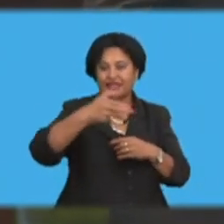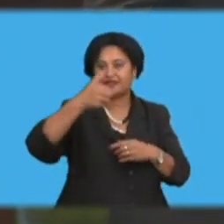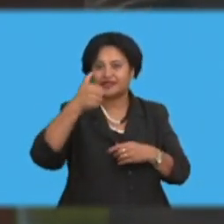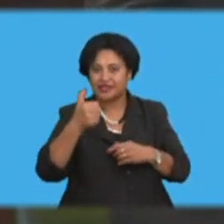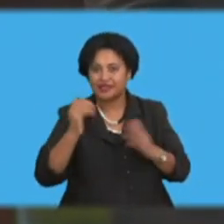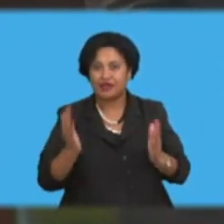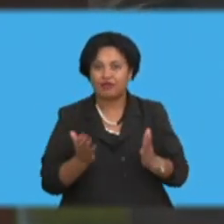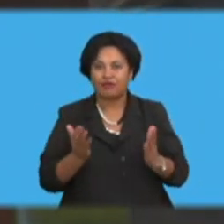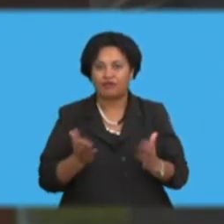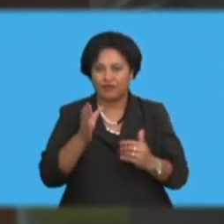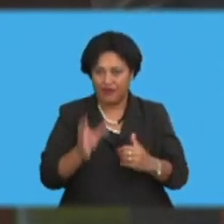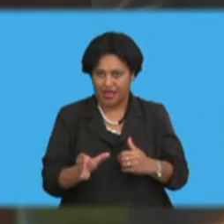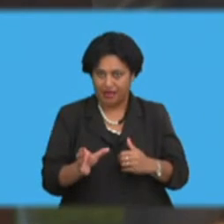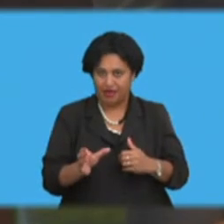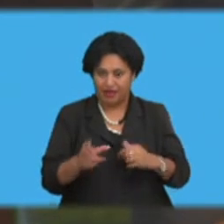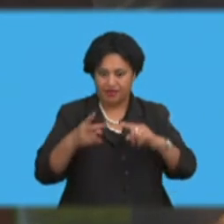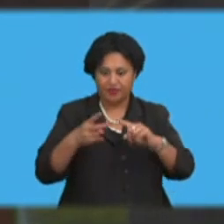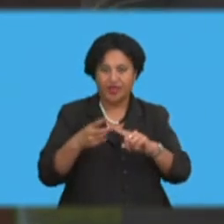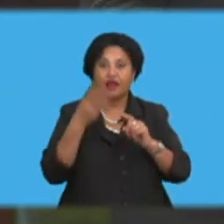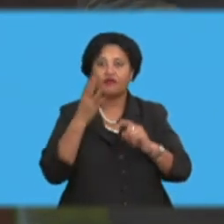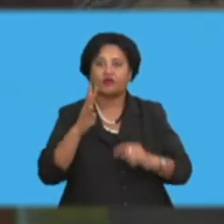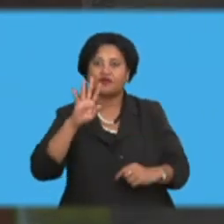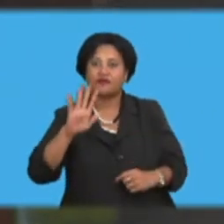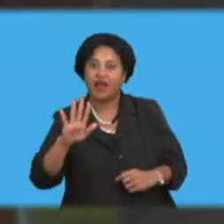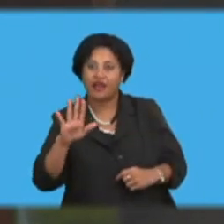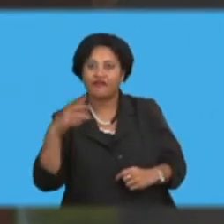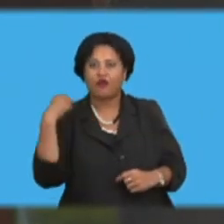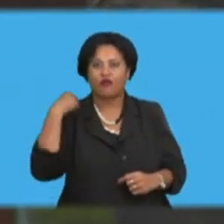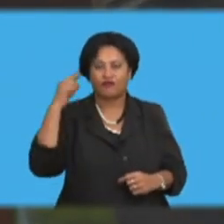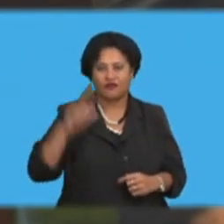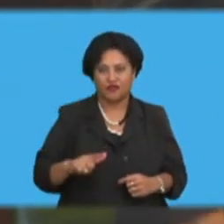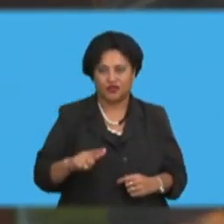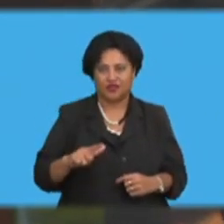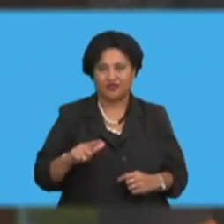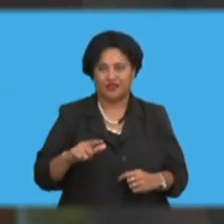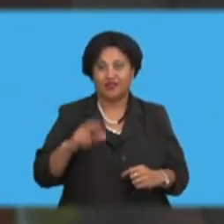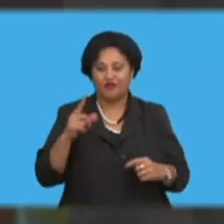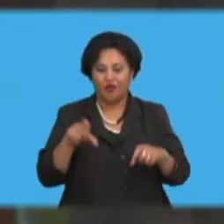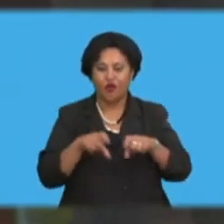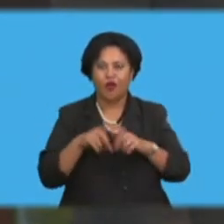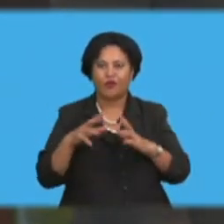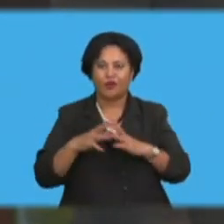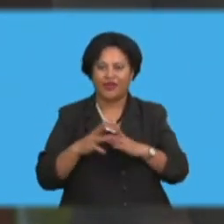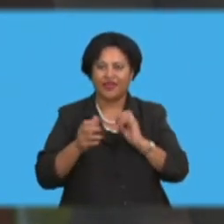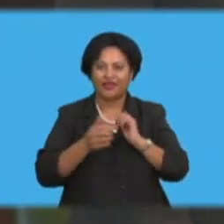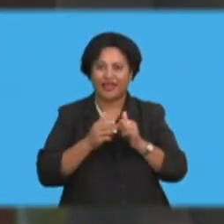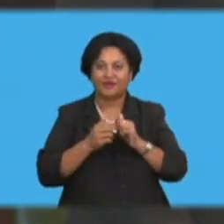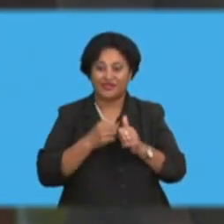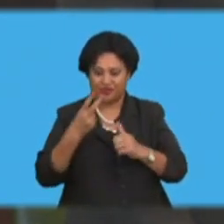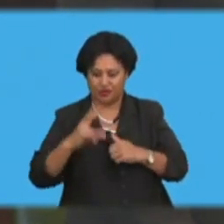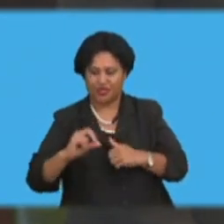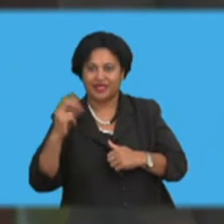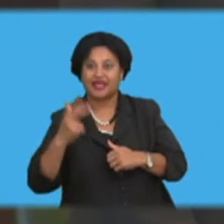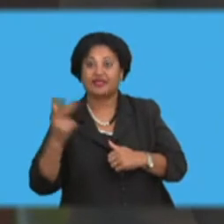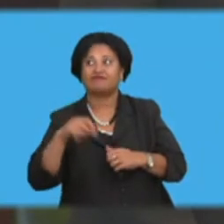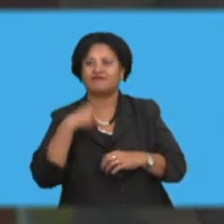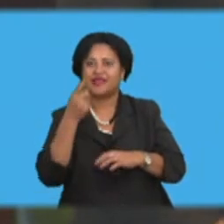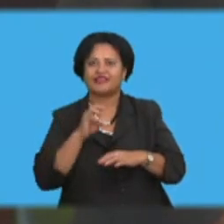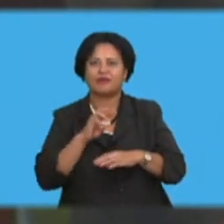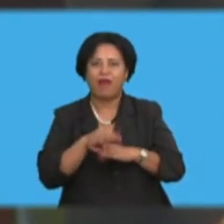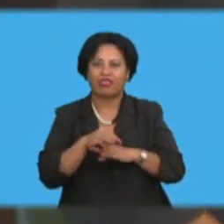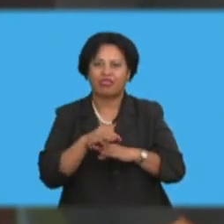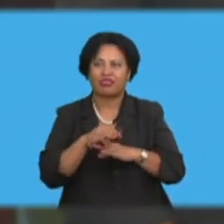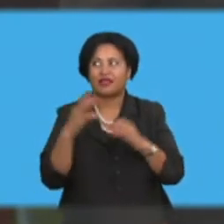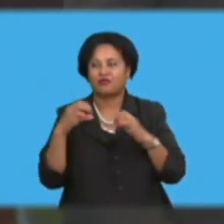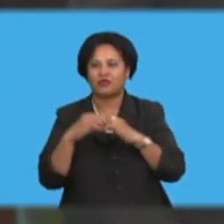athletes and 45 officials for the Commonwealth Games in 2018. The